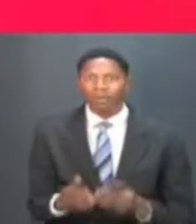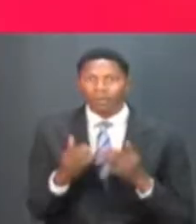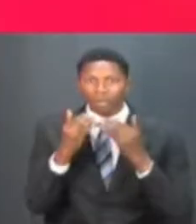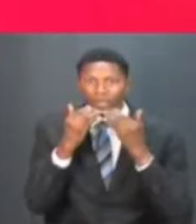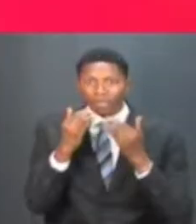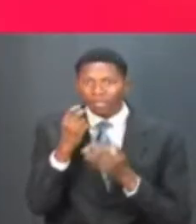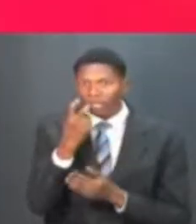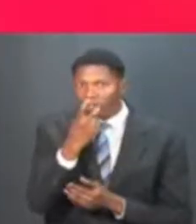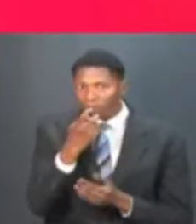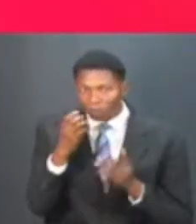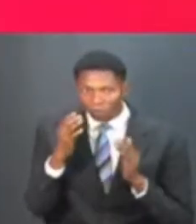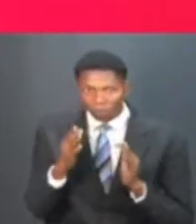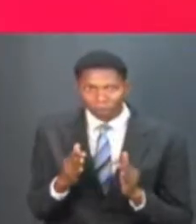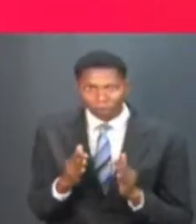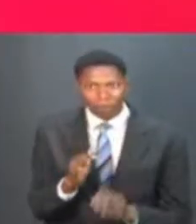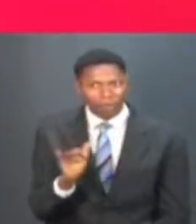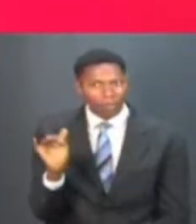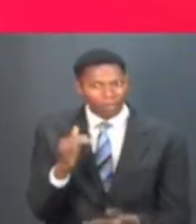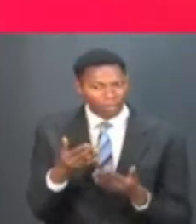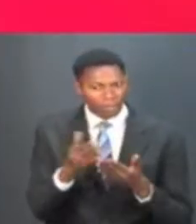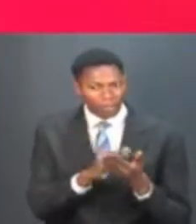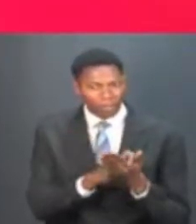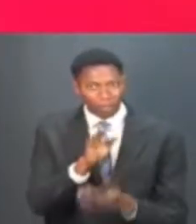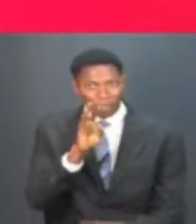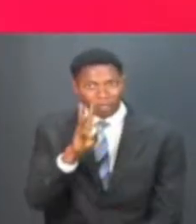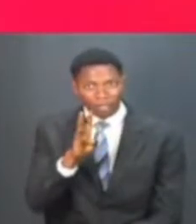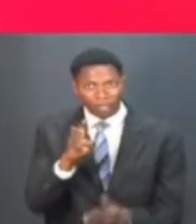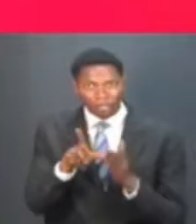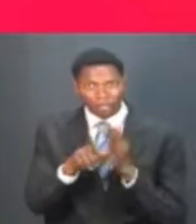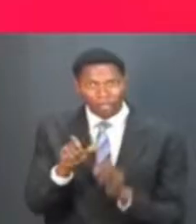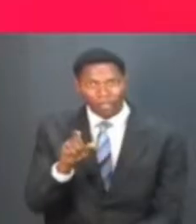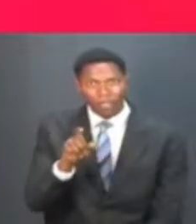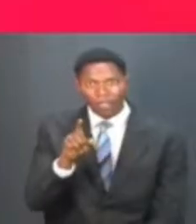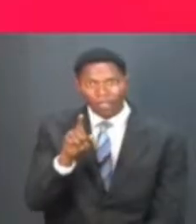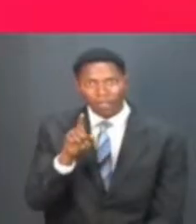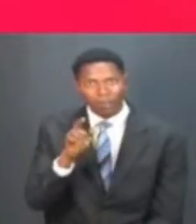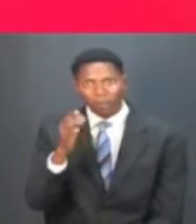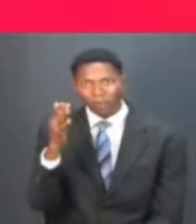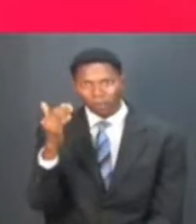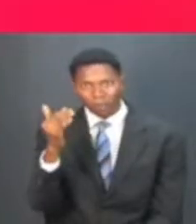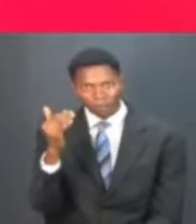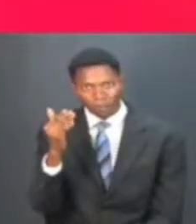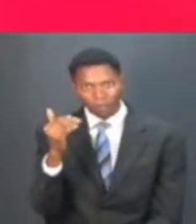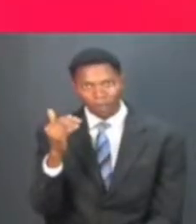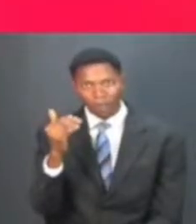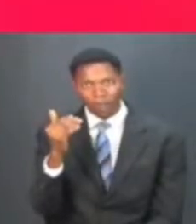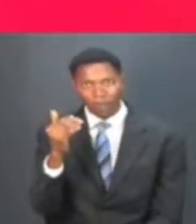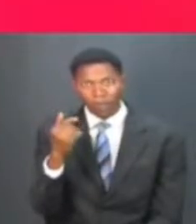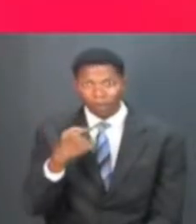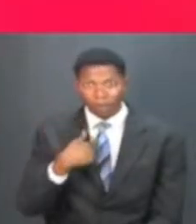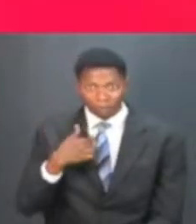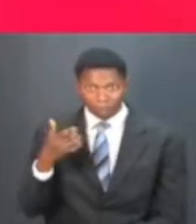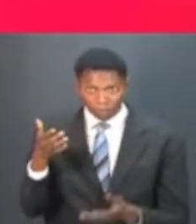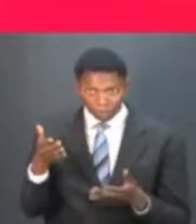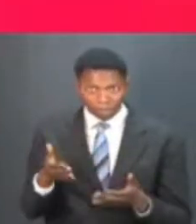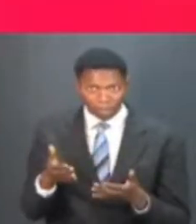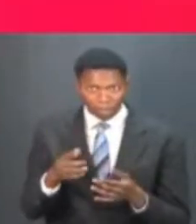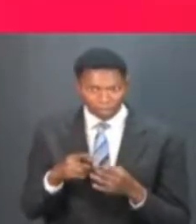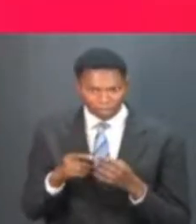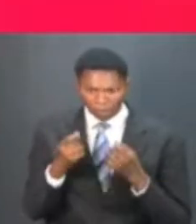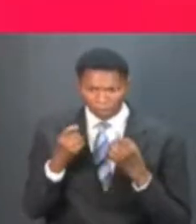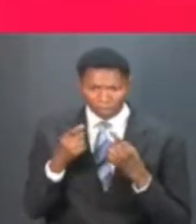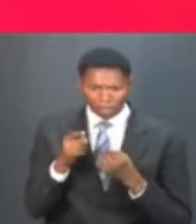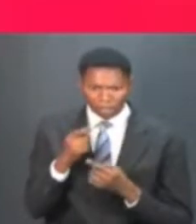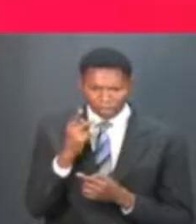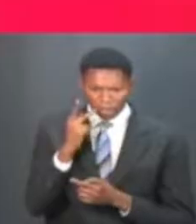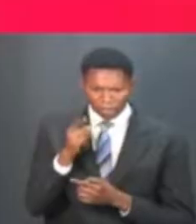Speaker. The same page 6, item 1515. I was here, but I'm surprised to see that I've